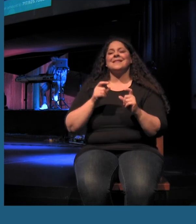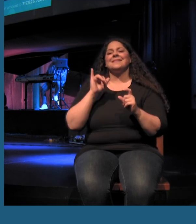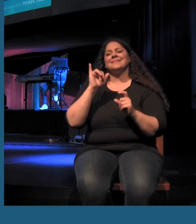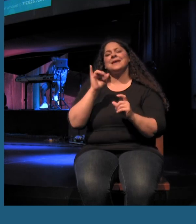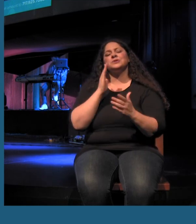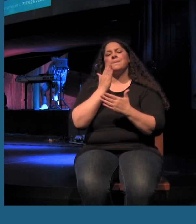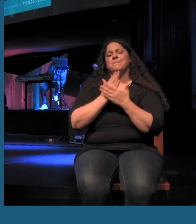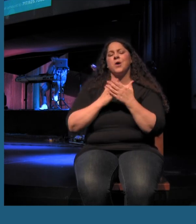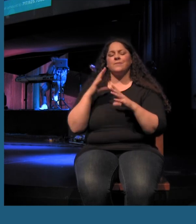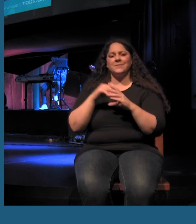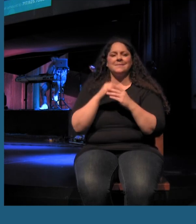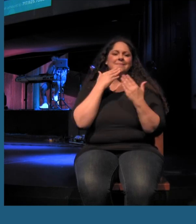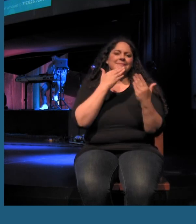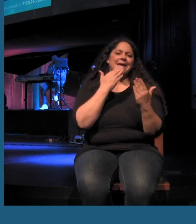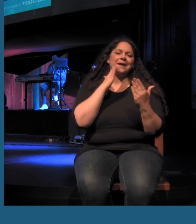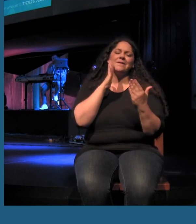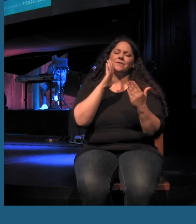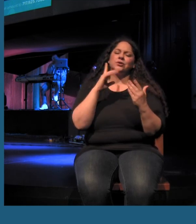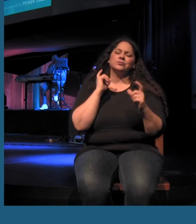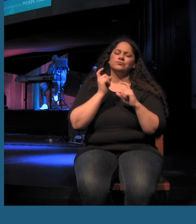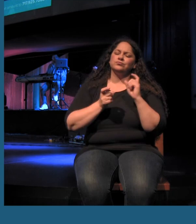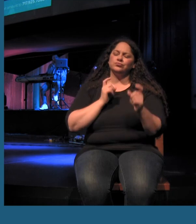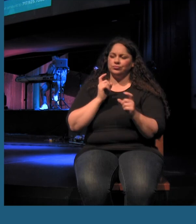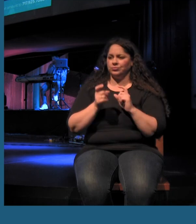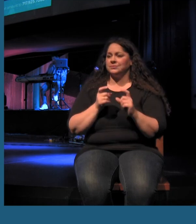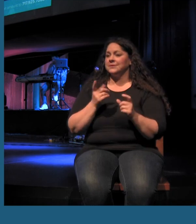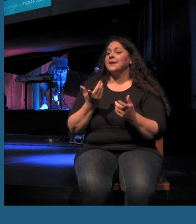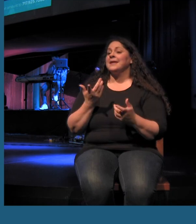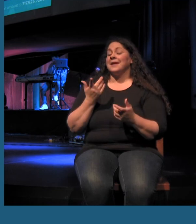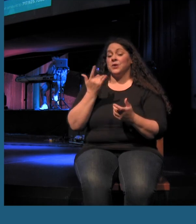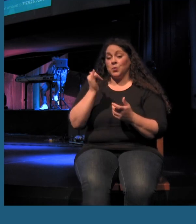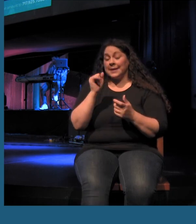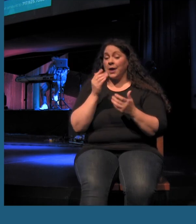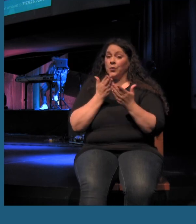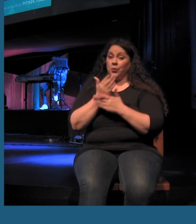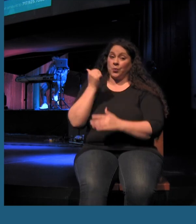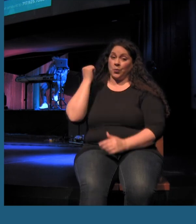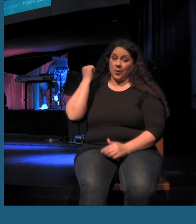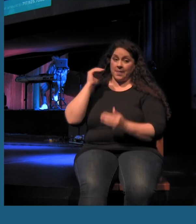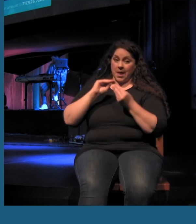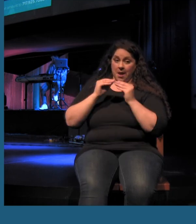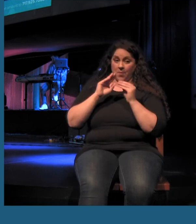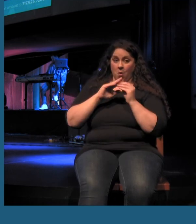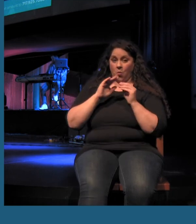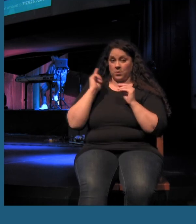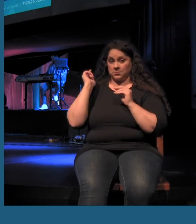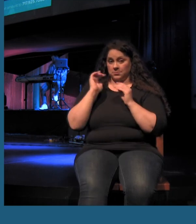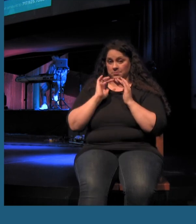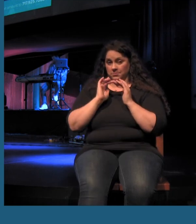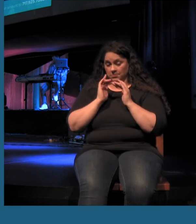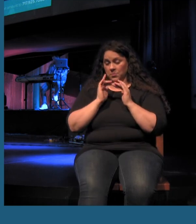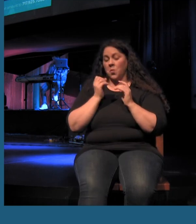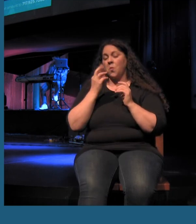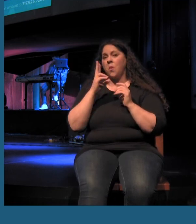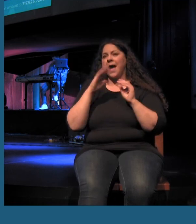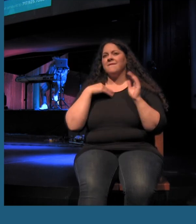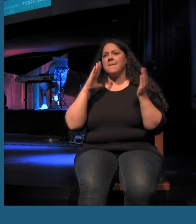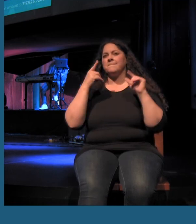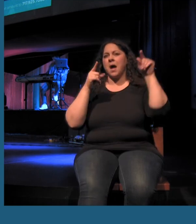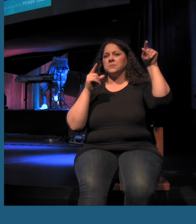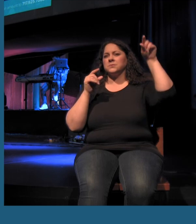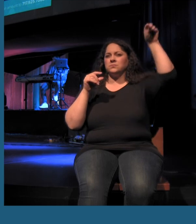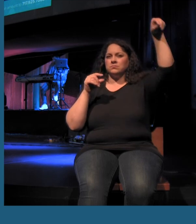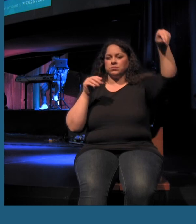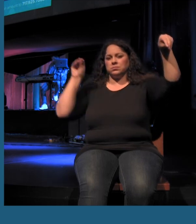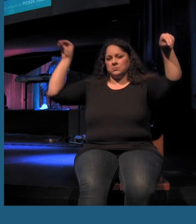part of that. So I want to say thank you for your generosity. If you'd like to give, you can see how to do that on the screen, or you can give in the boxes at each